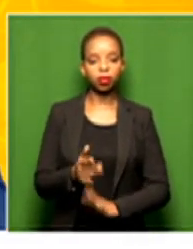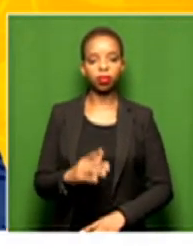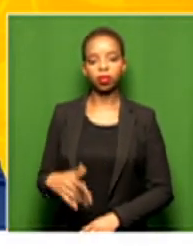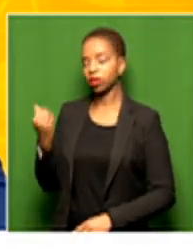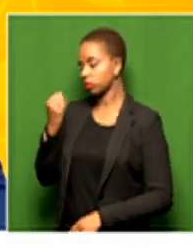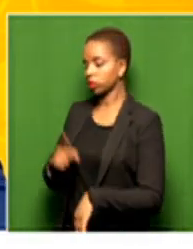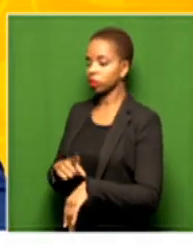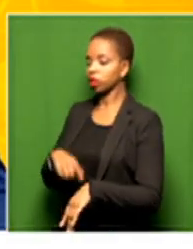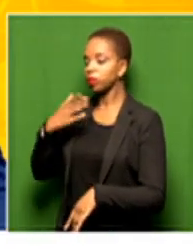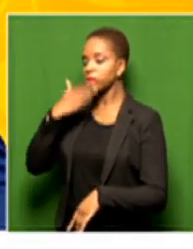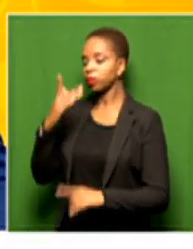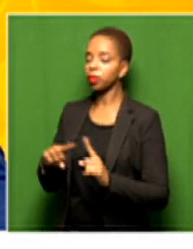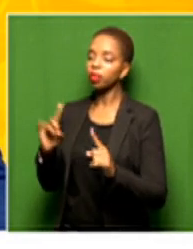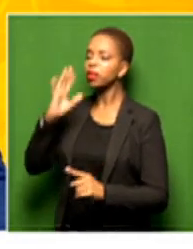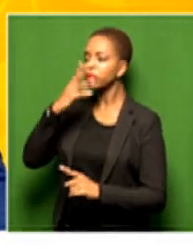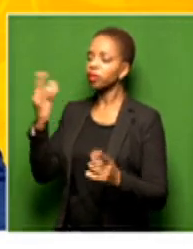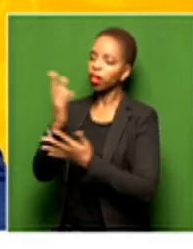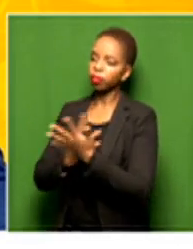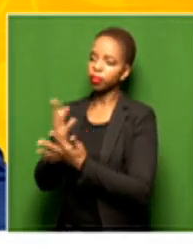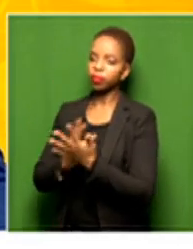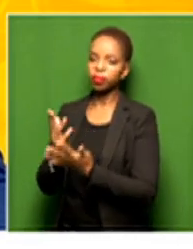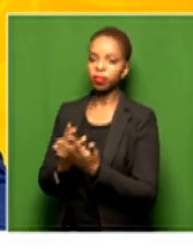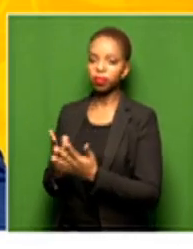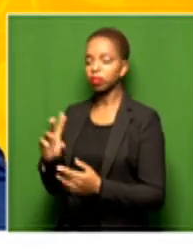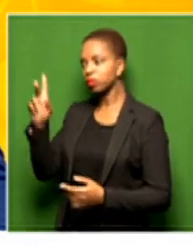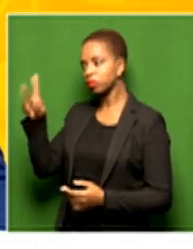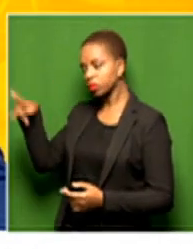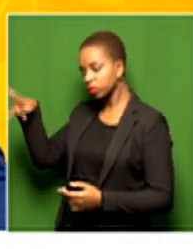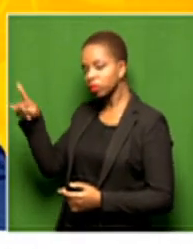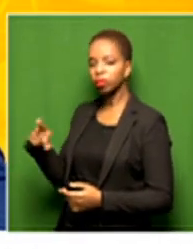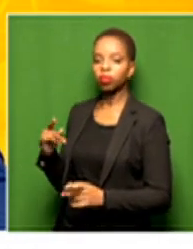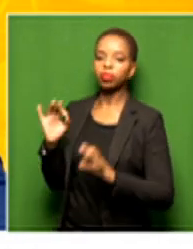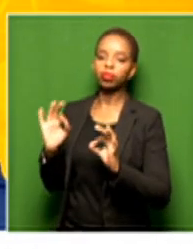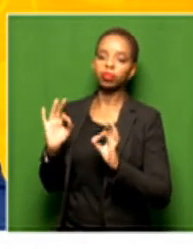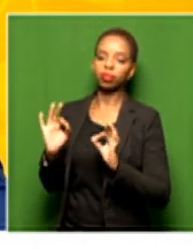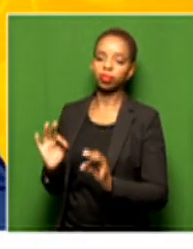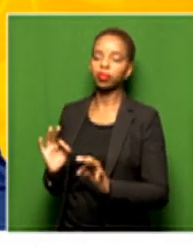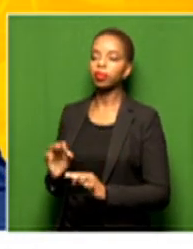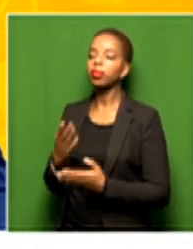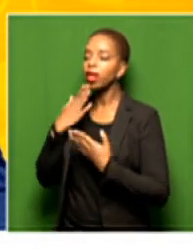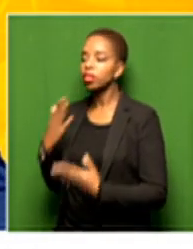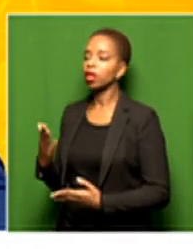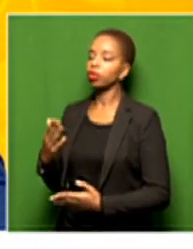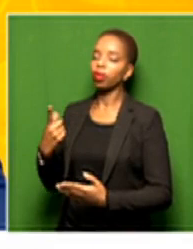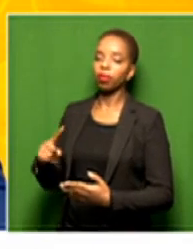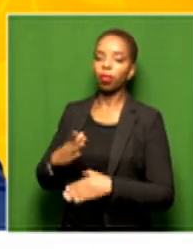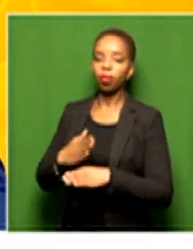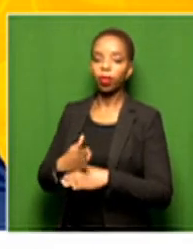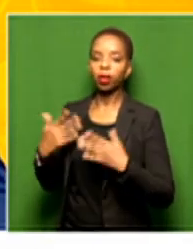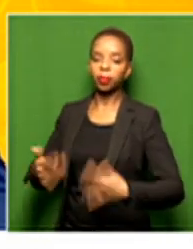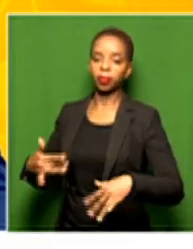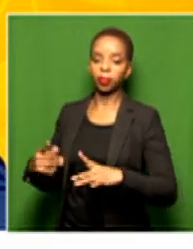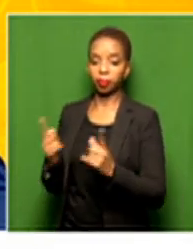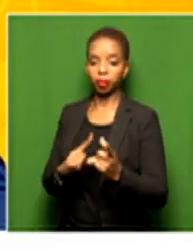then beautiful conversation we've been having, and you ladies are simply amazing. Thank you so much for the great work that you're doing.